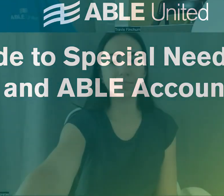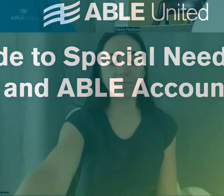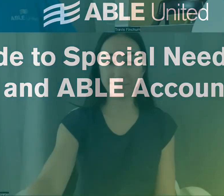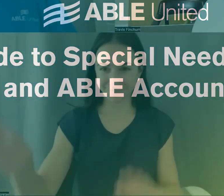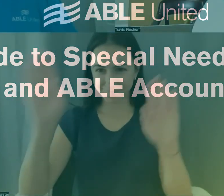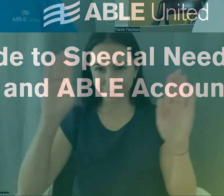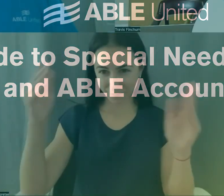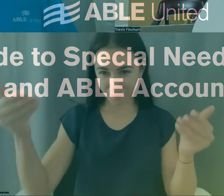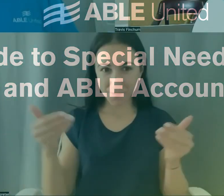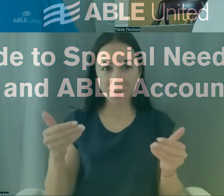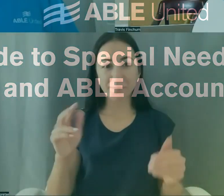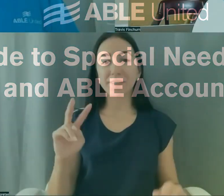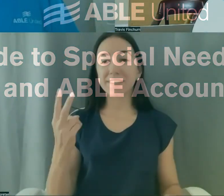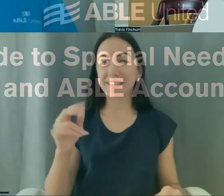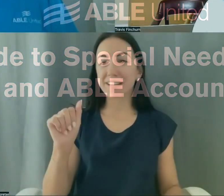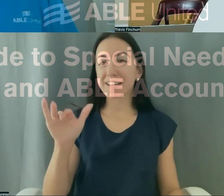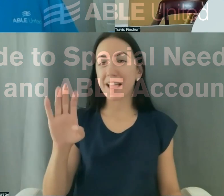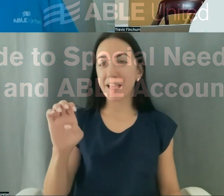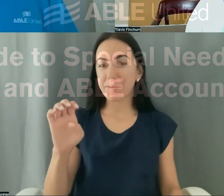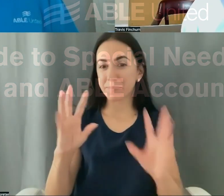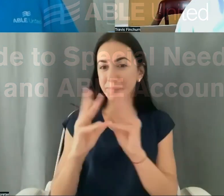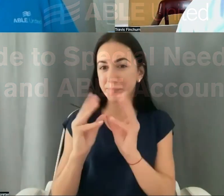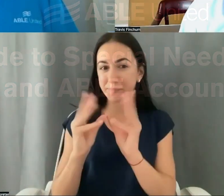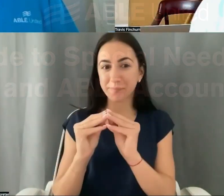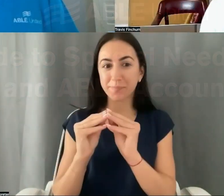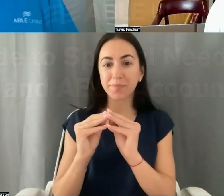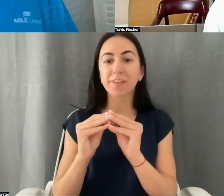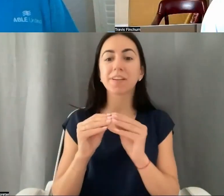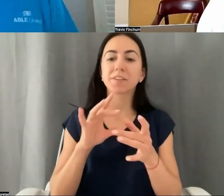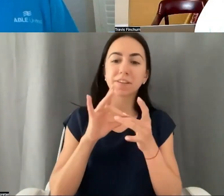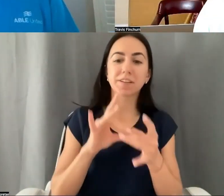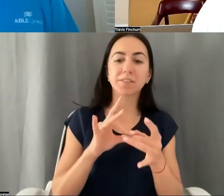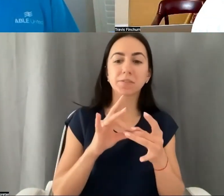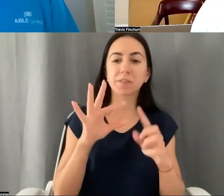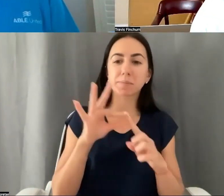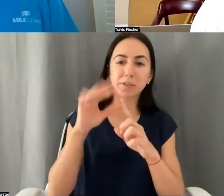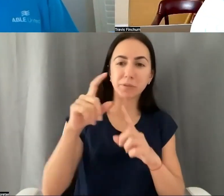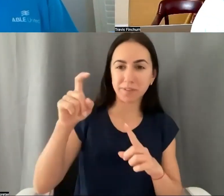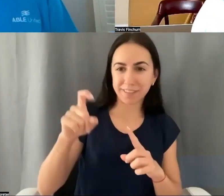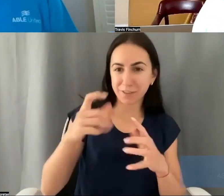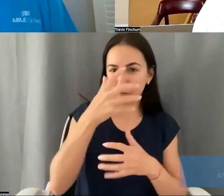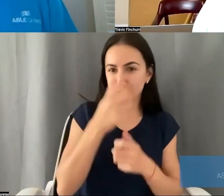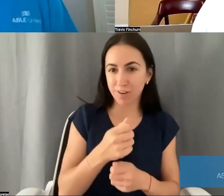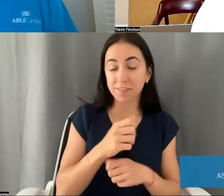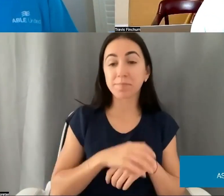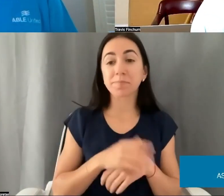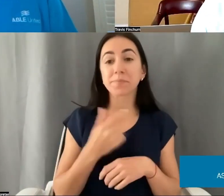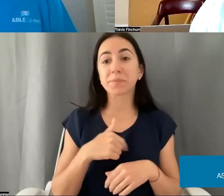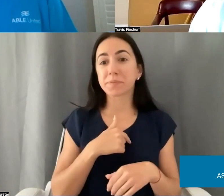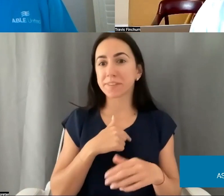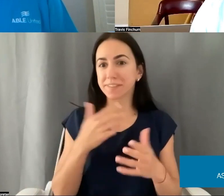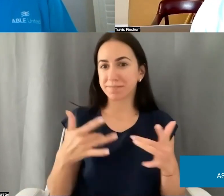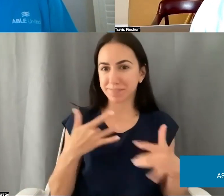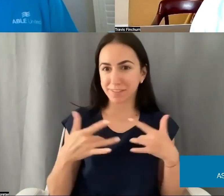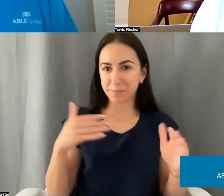Welcome to our second AbleCon session, a guide to special needs trusts and Able accounts. We're honored to be joined